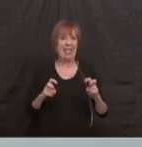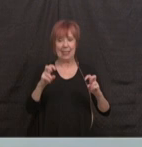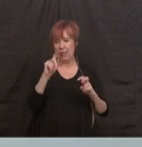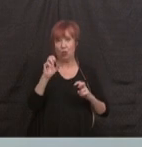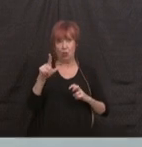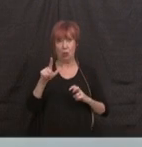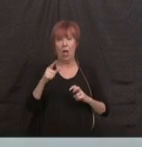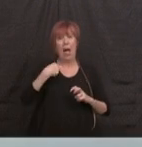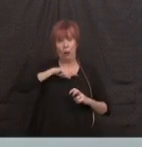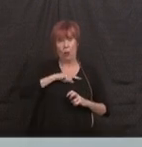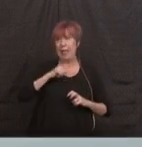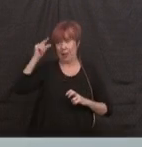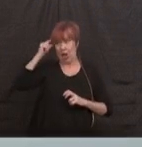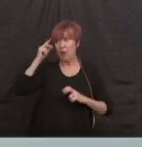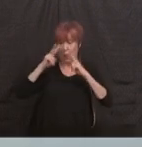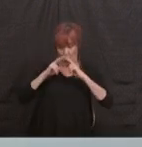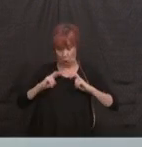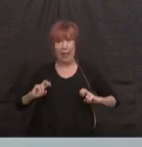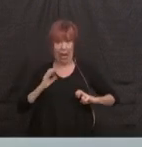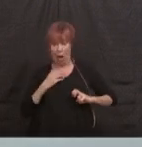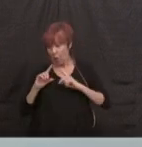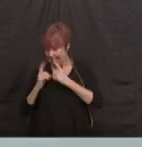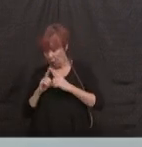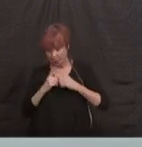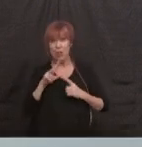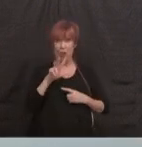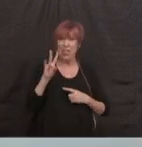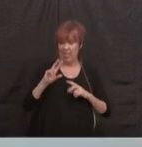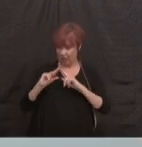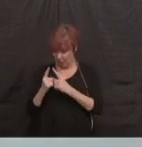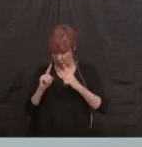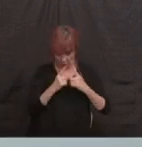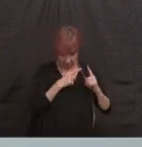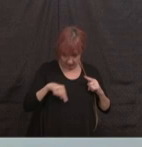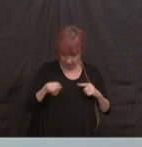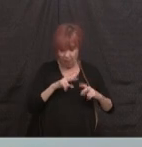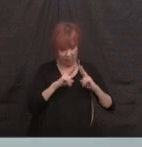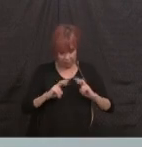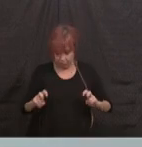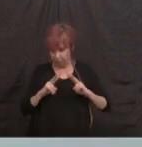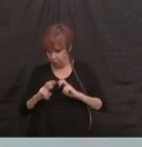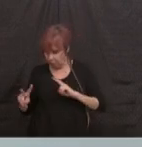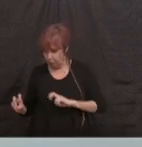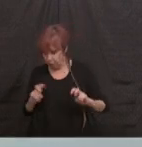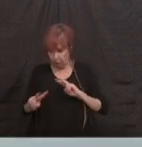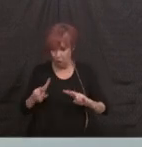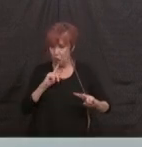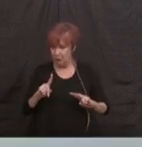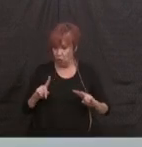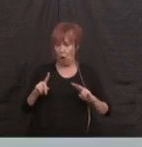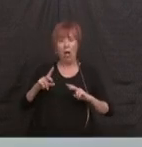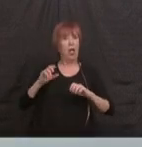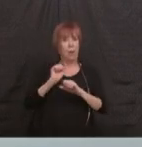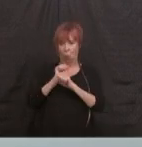37 departments who provide services so they can make sure that their workforce is diverse, that they can make sure